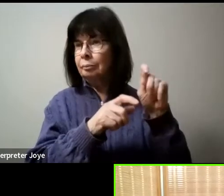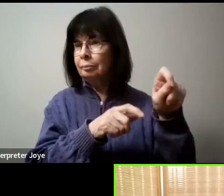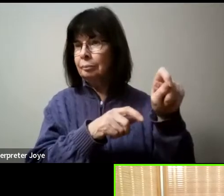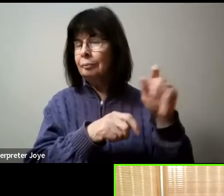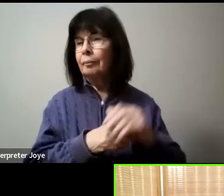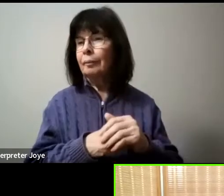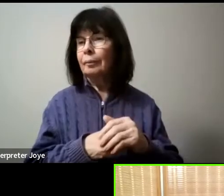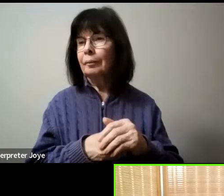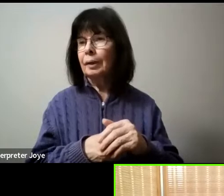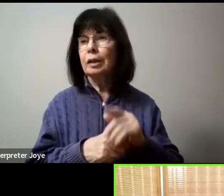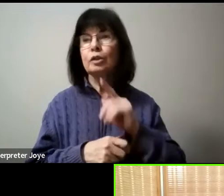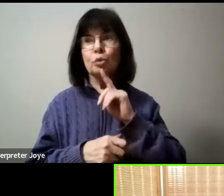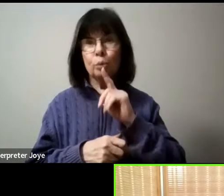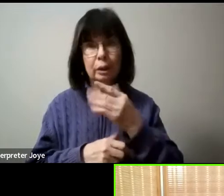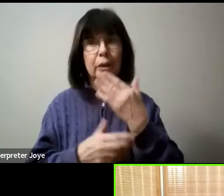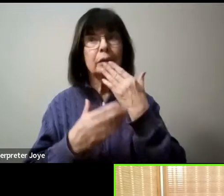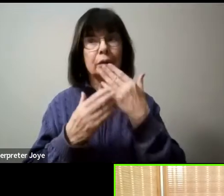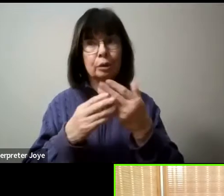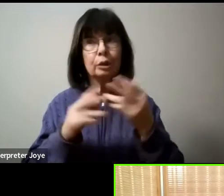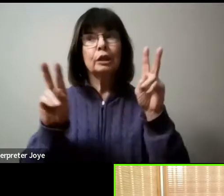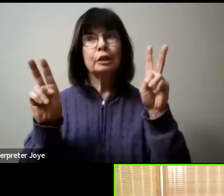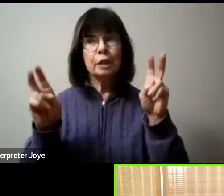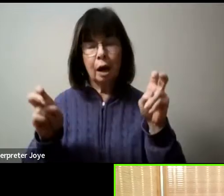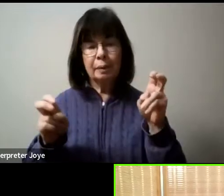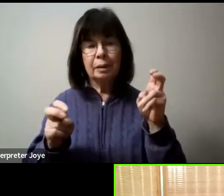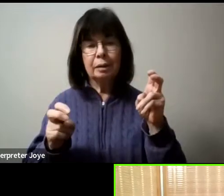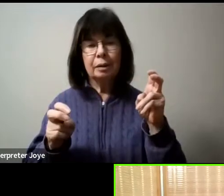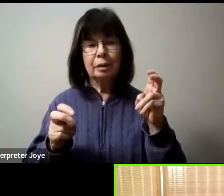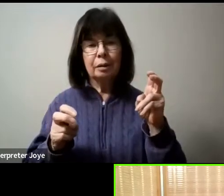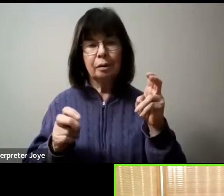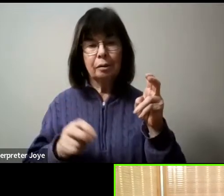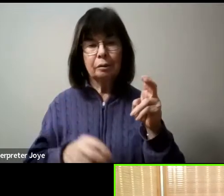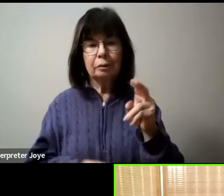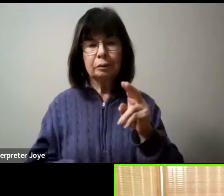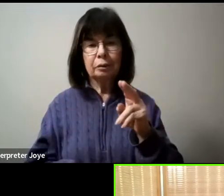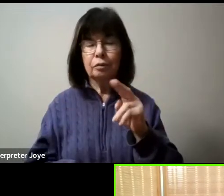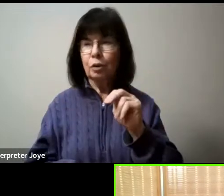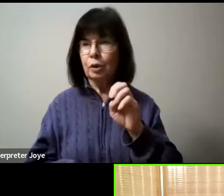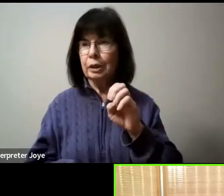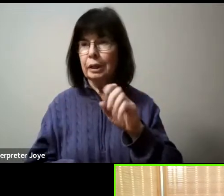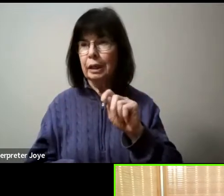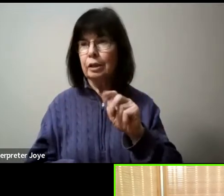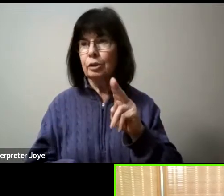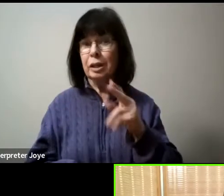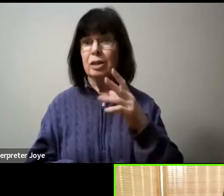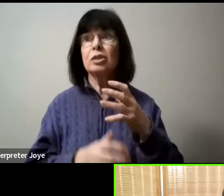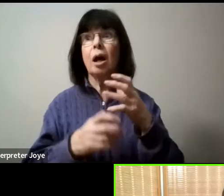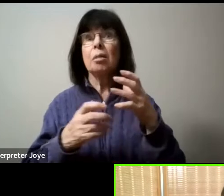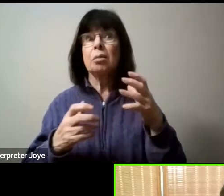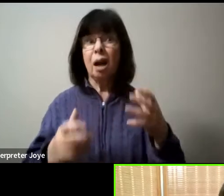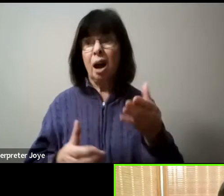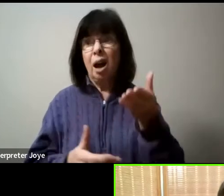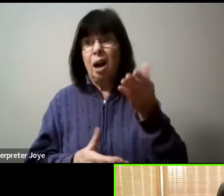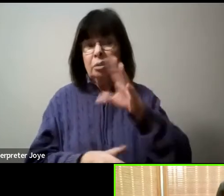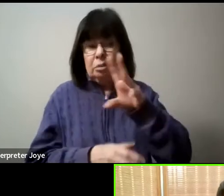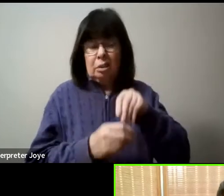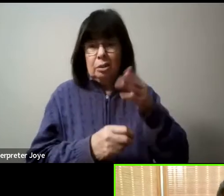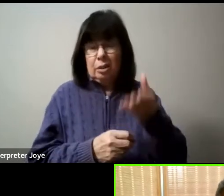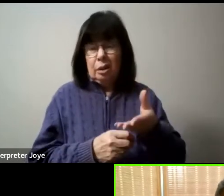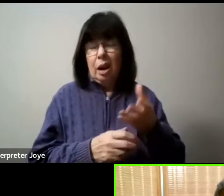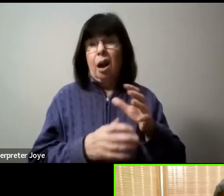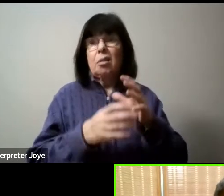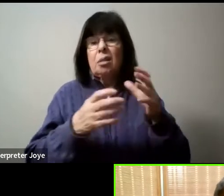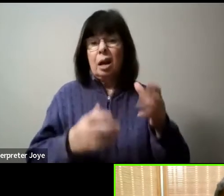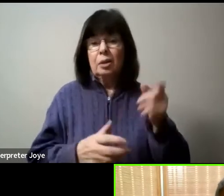would be a really good topic for our too, because there's a lot here and there's a lot that we have to kind of